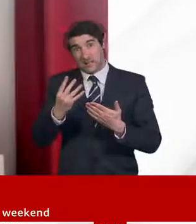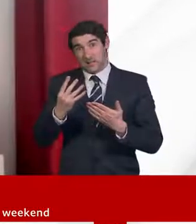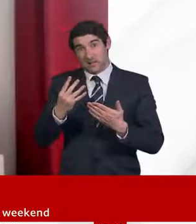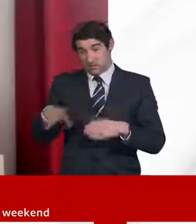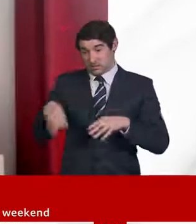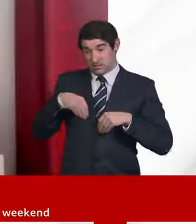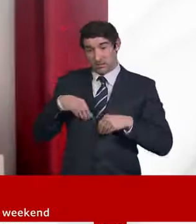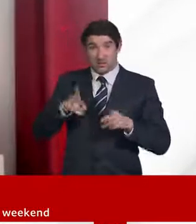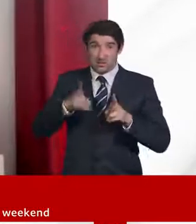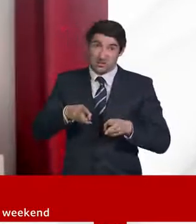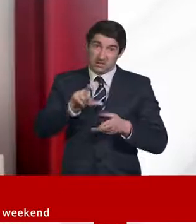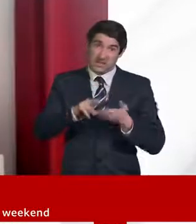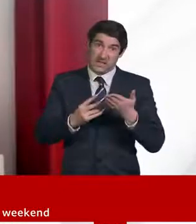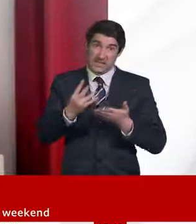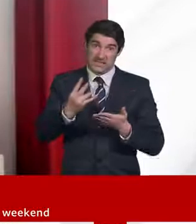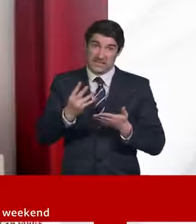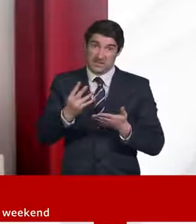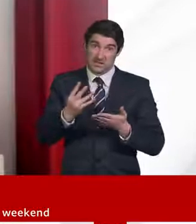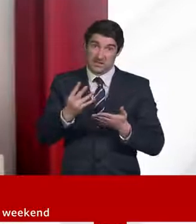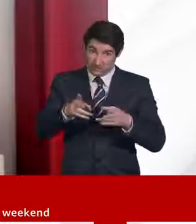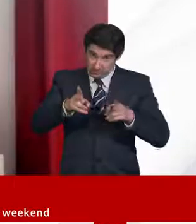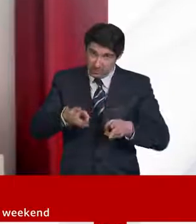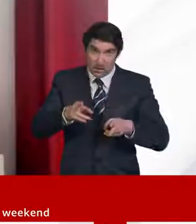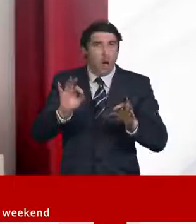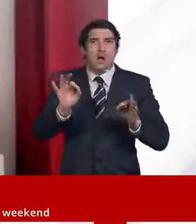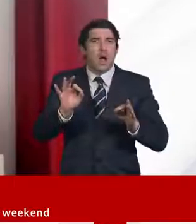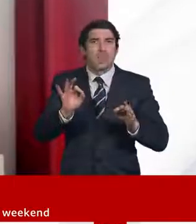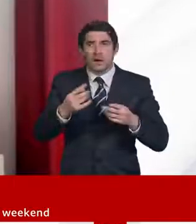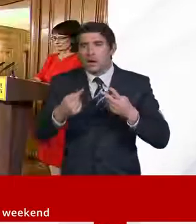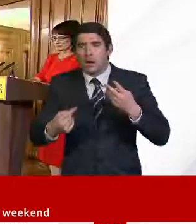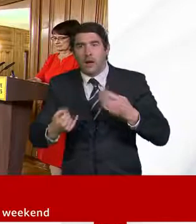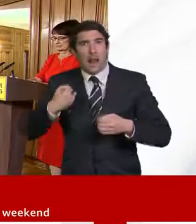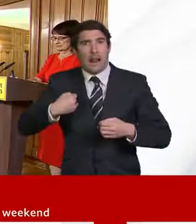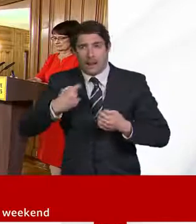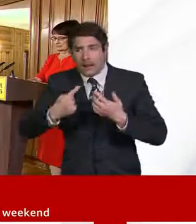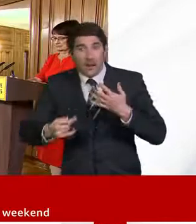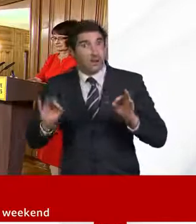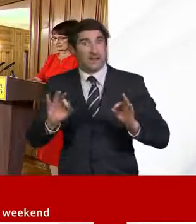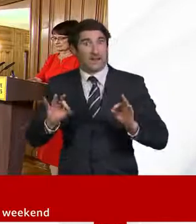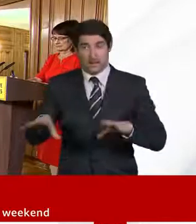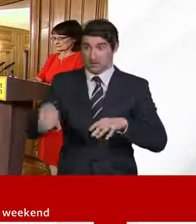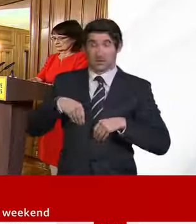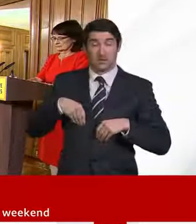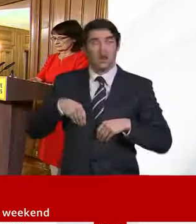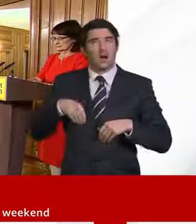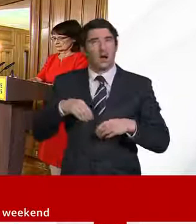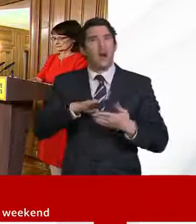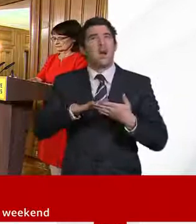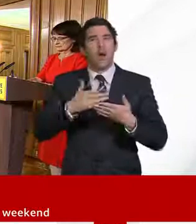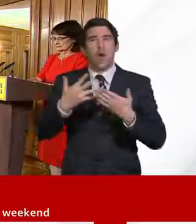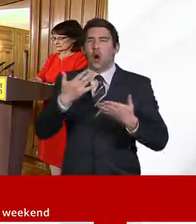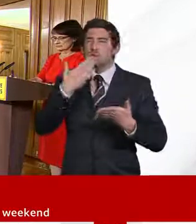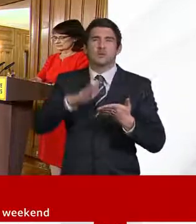to think that coronavirus is just something that affects old people? Thank you, Torquil. I